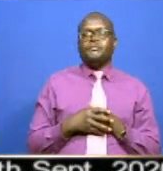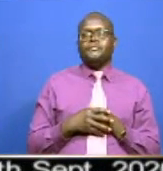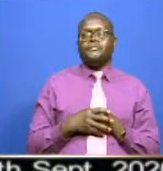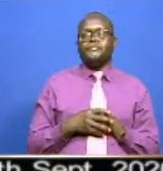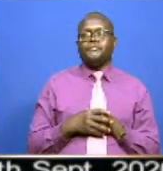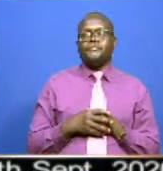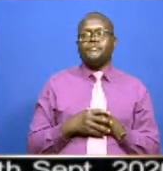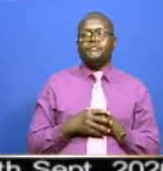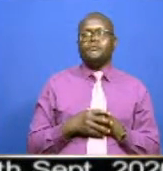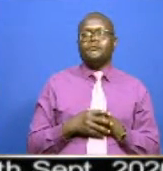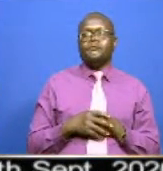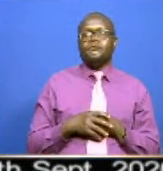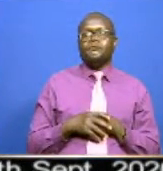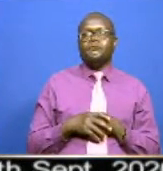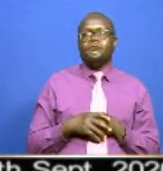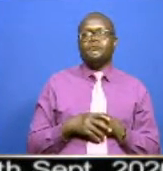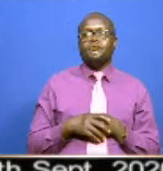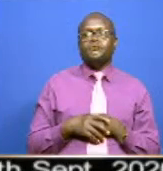The